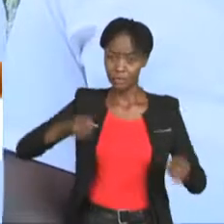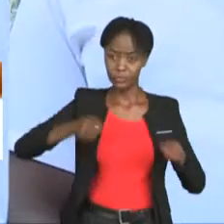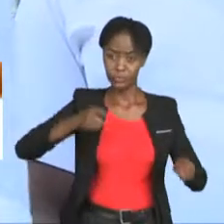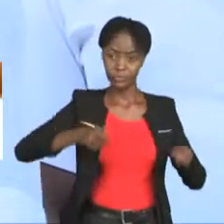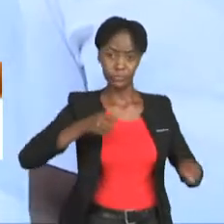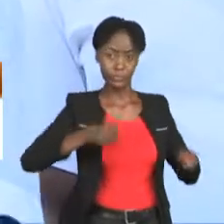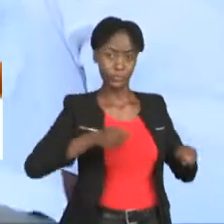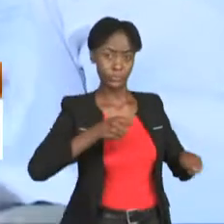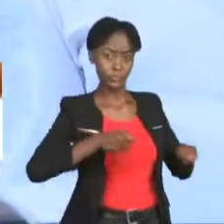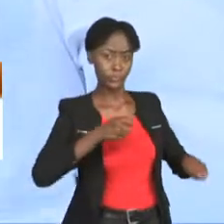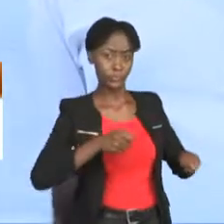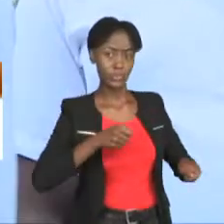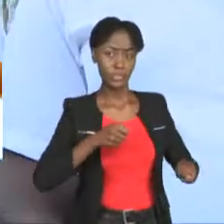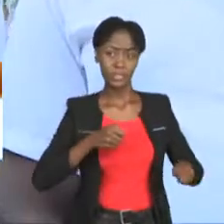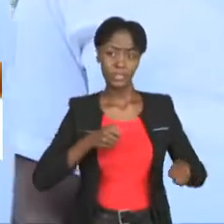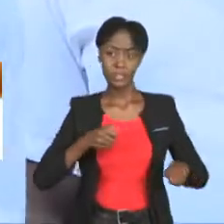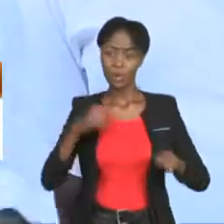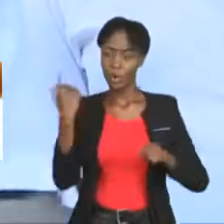of about